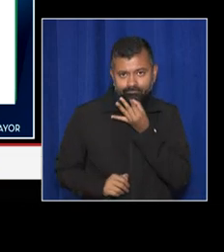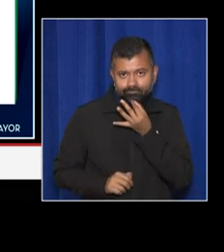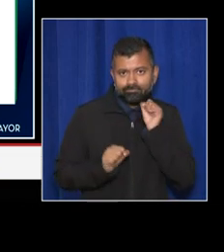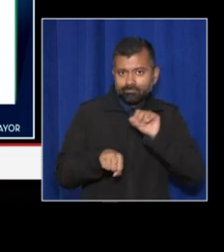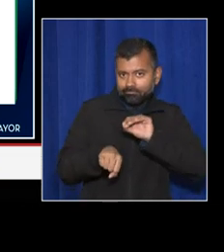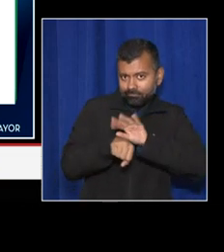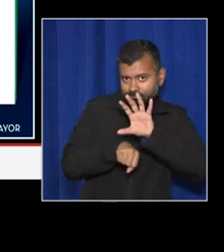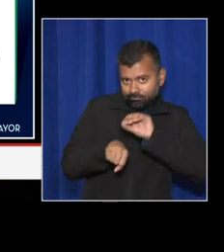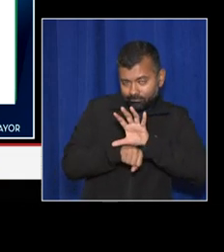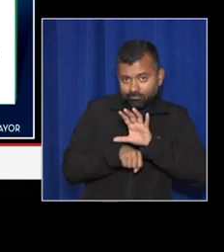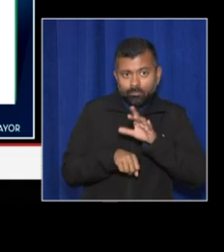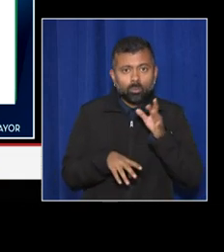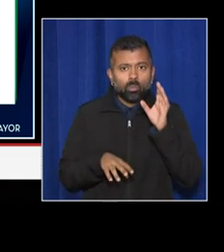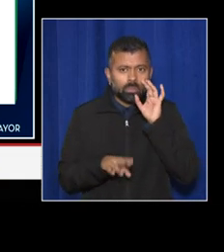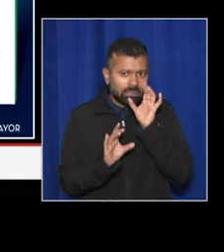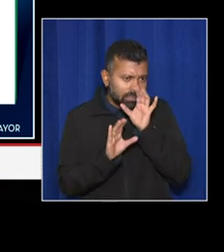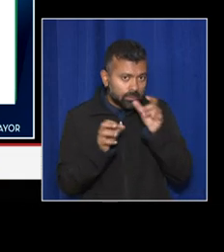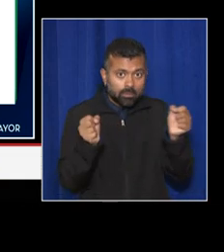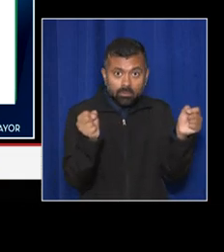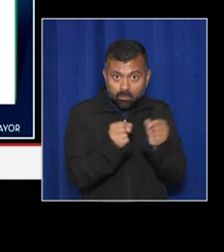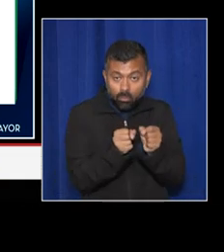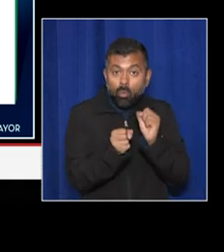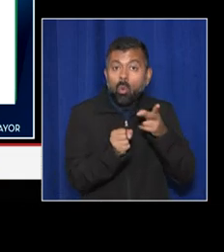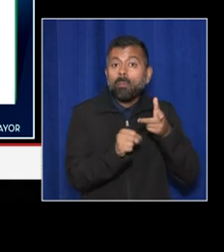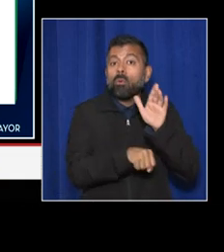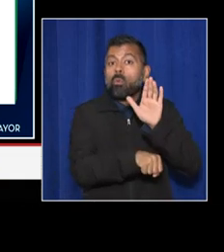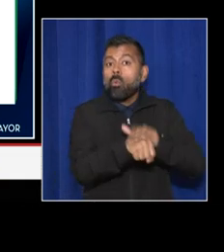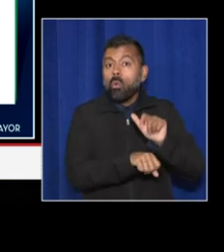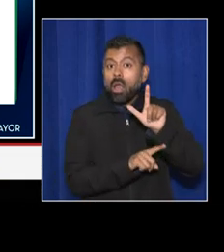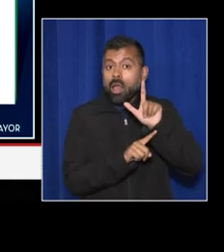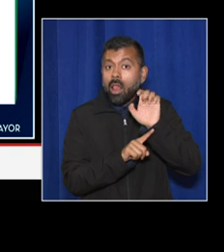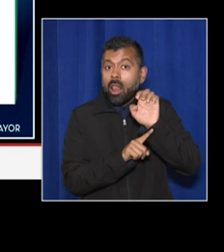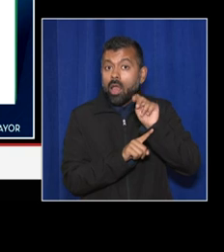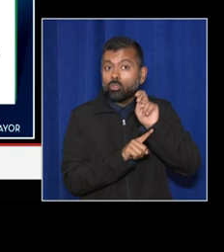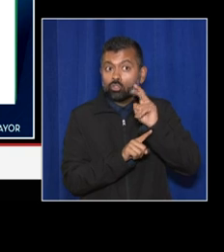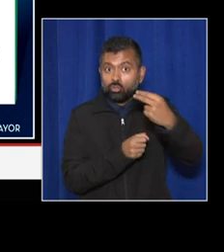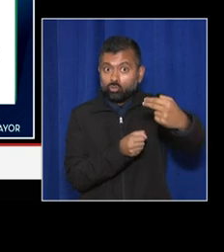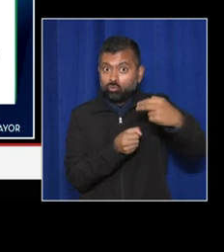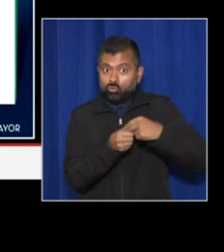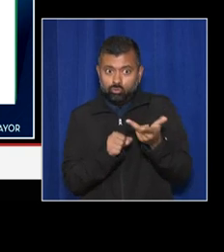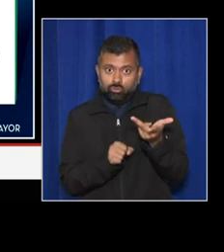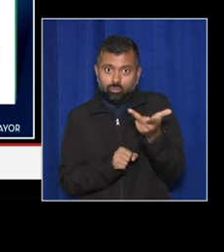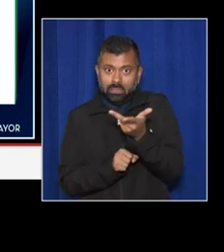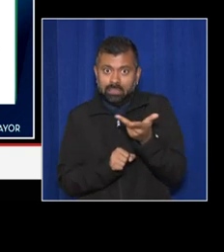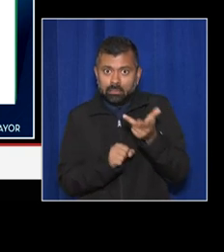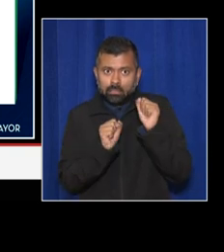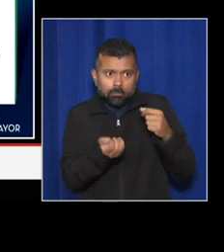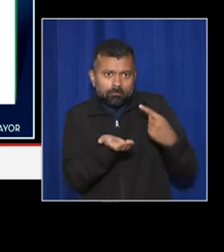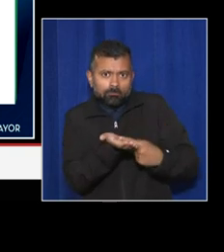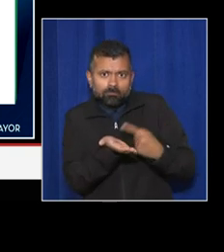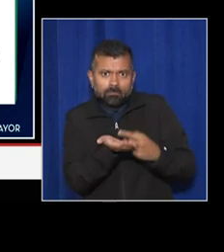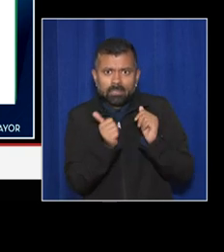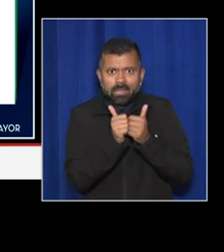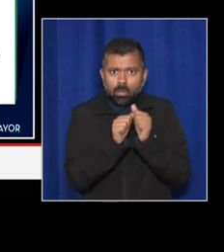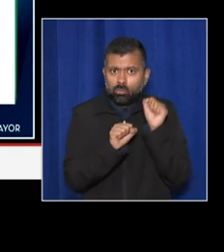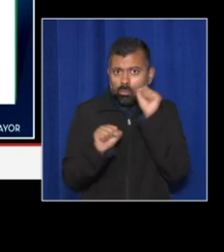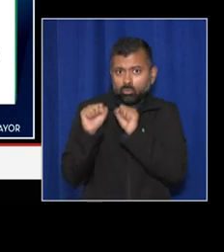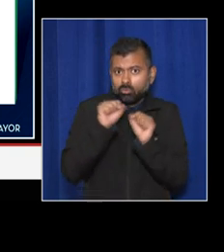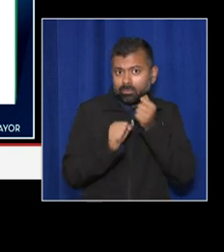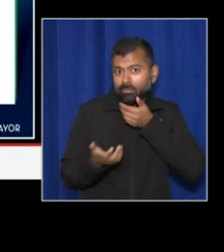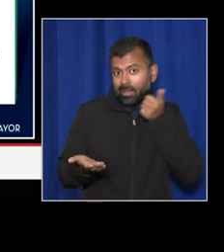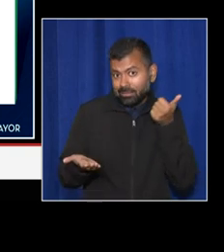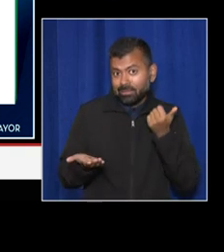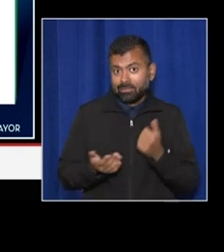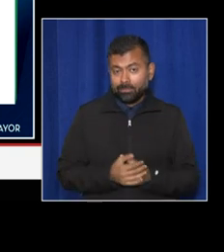legal assistance and support as well. So attending the clinic, signing up for a counseling session are the first steps to having a